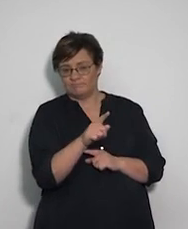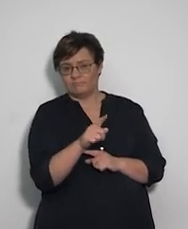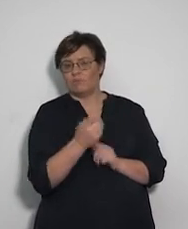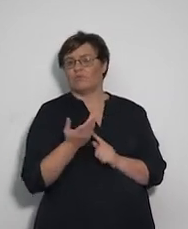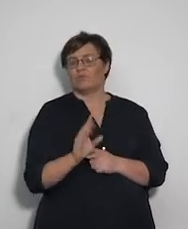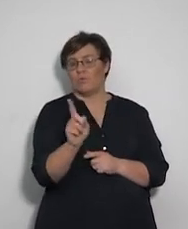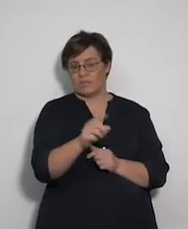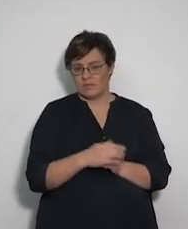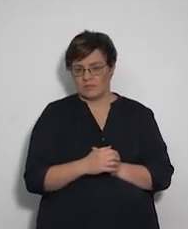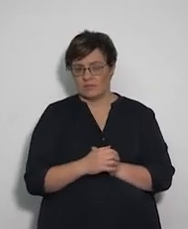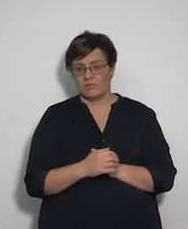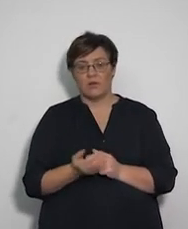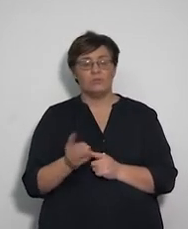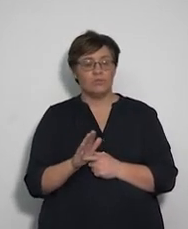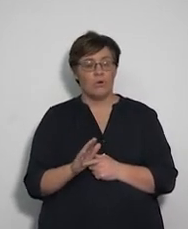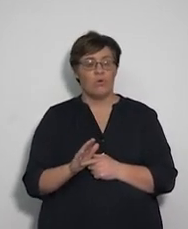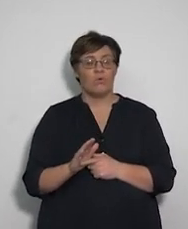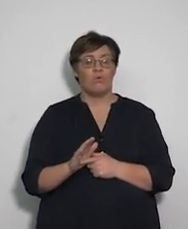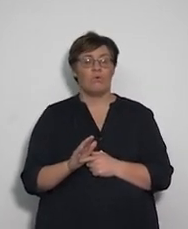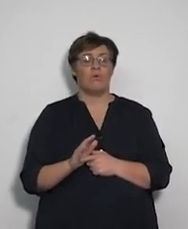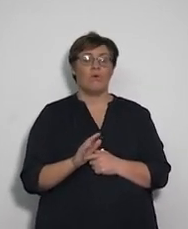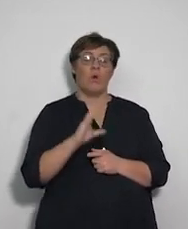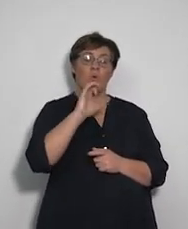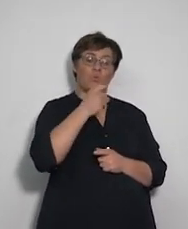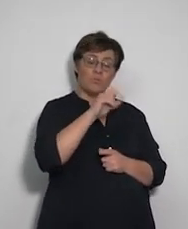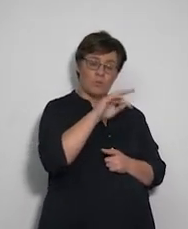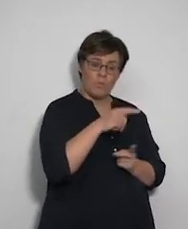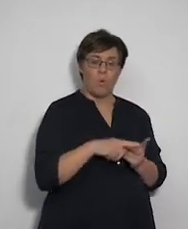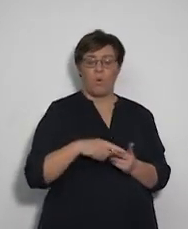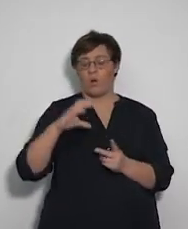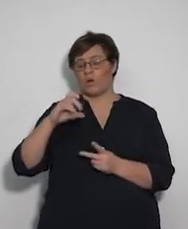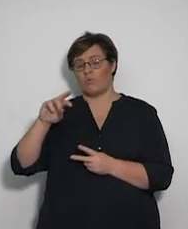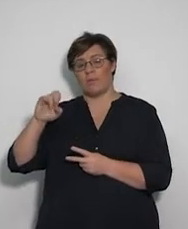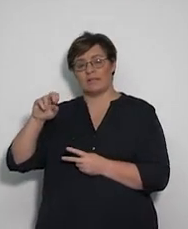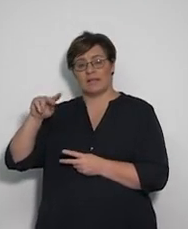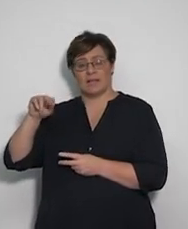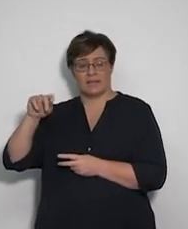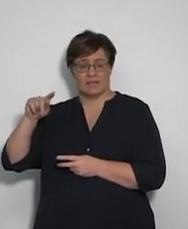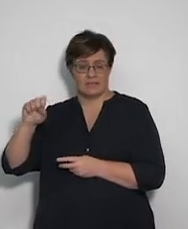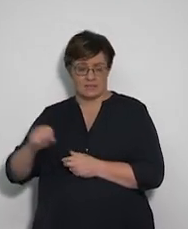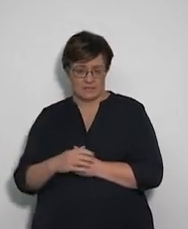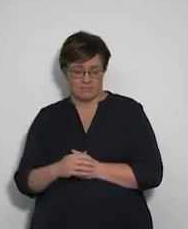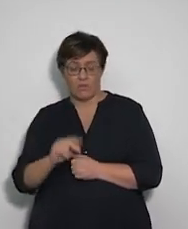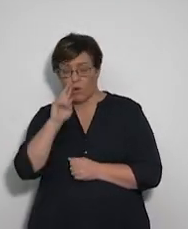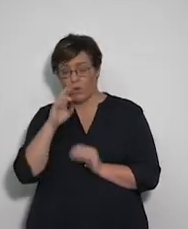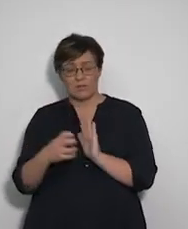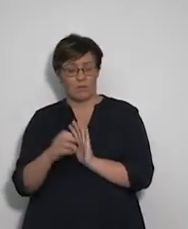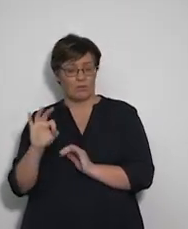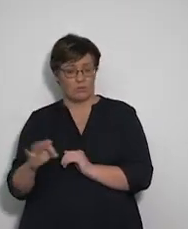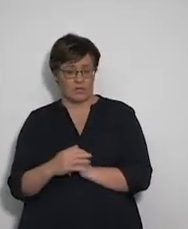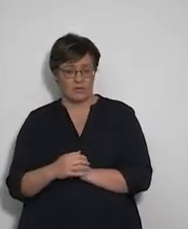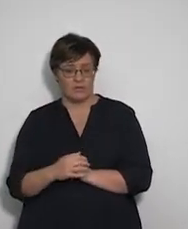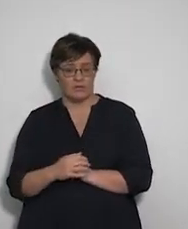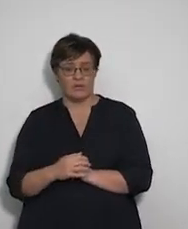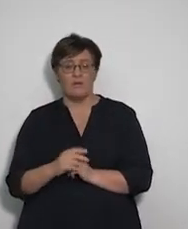recognize what does it show. Is it showing you chromosomes or chromatids? And again, it's important that when we look at diagram 3, we